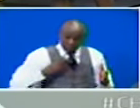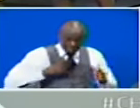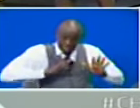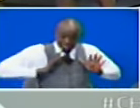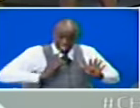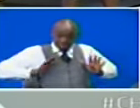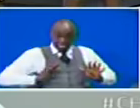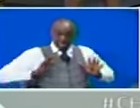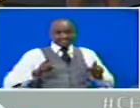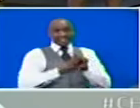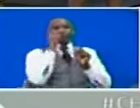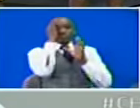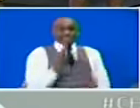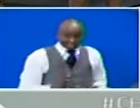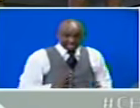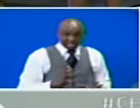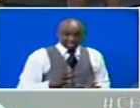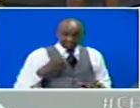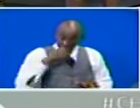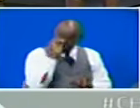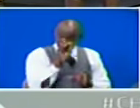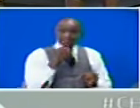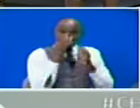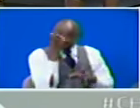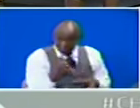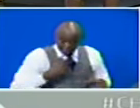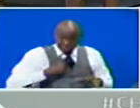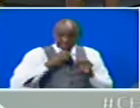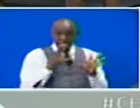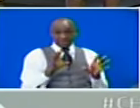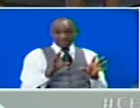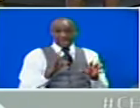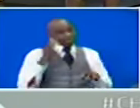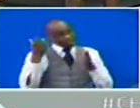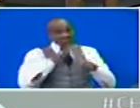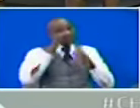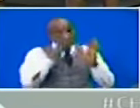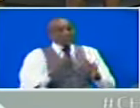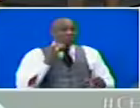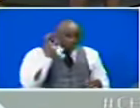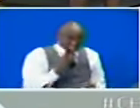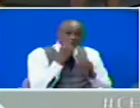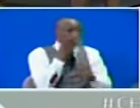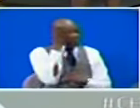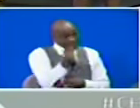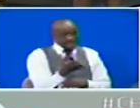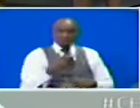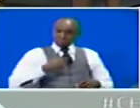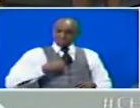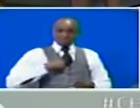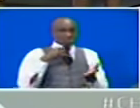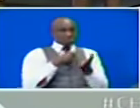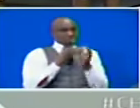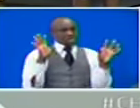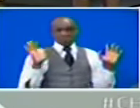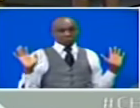myself from any posts that are made on this page. They may not have irked me, but who knows? So if you see any crazy post on that page,